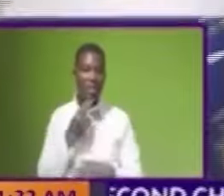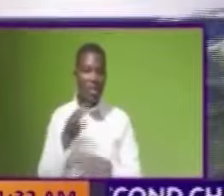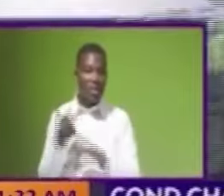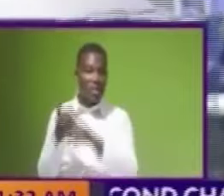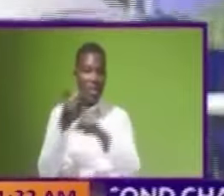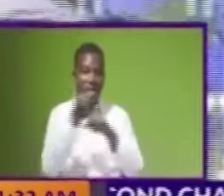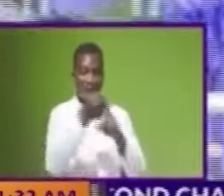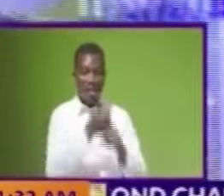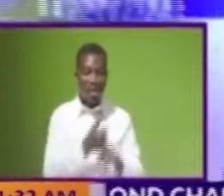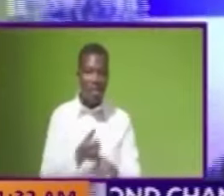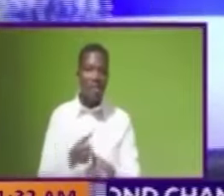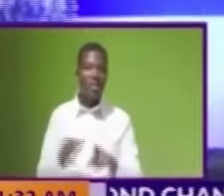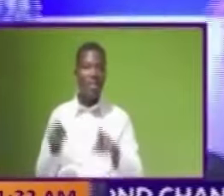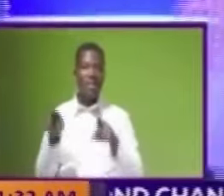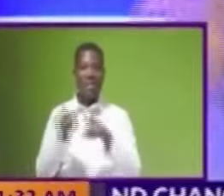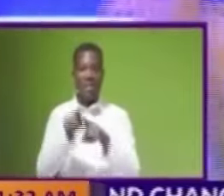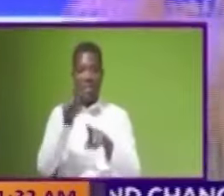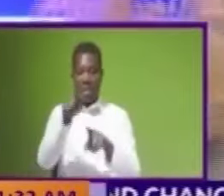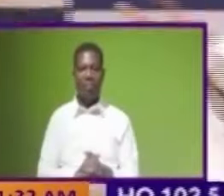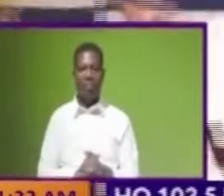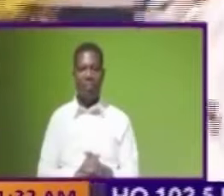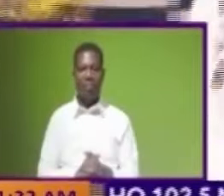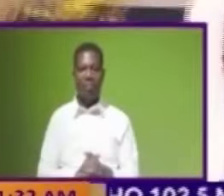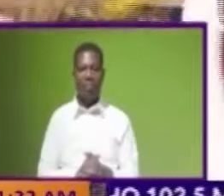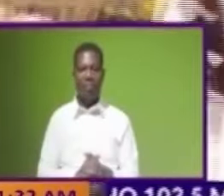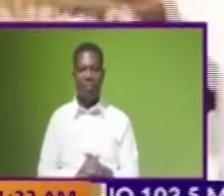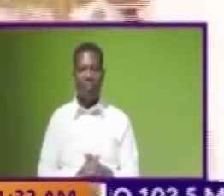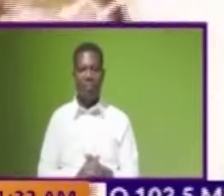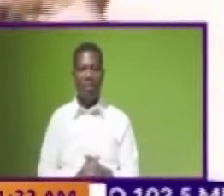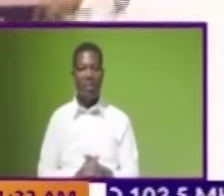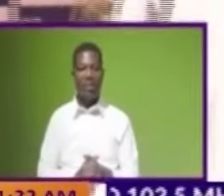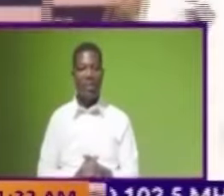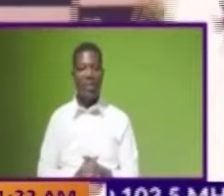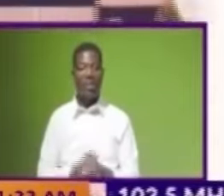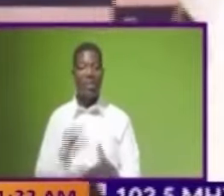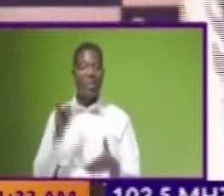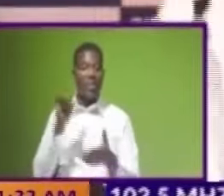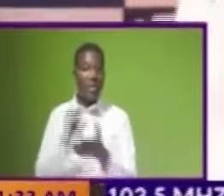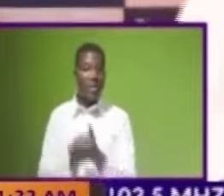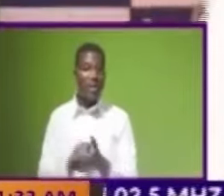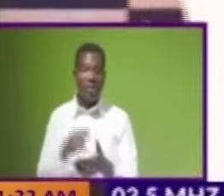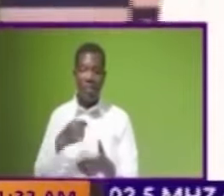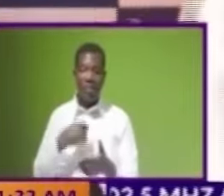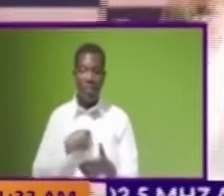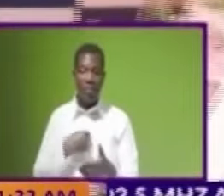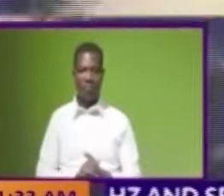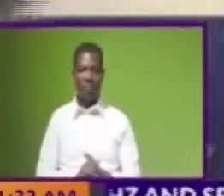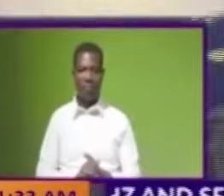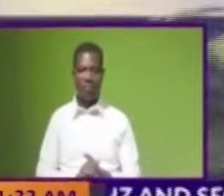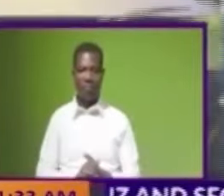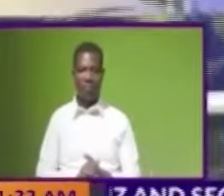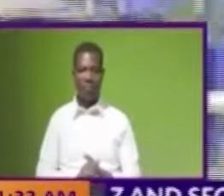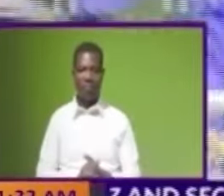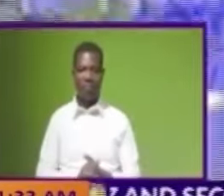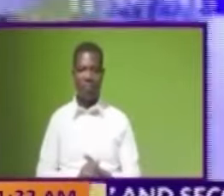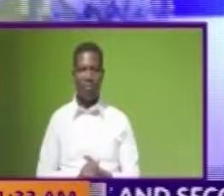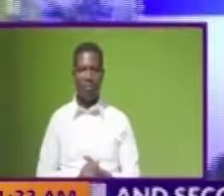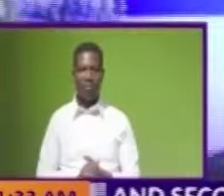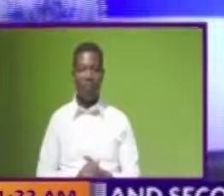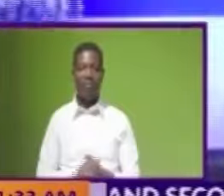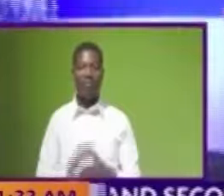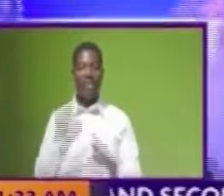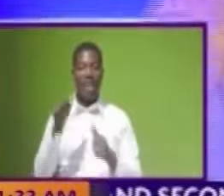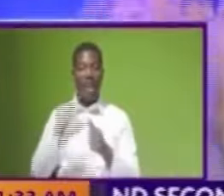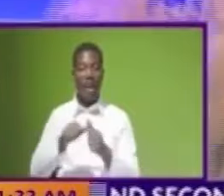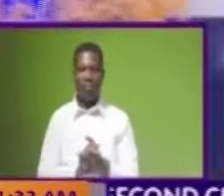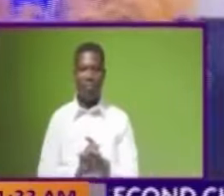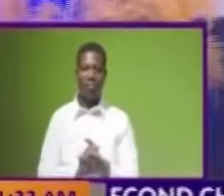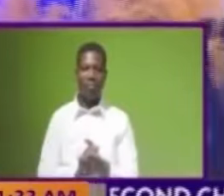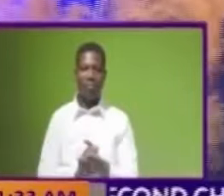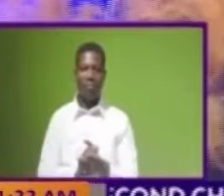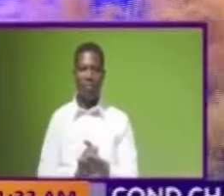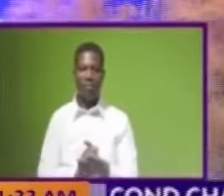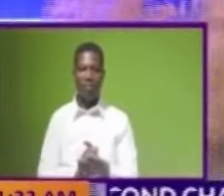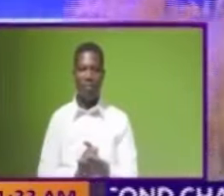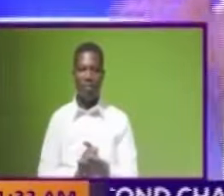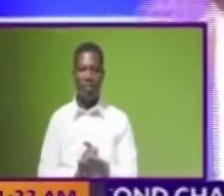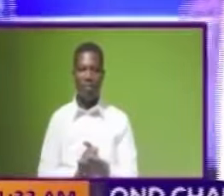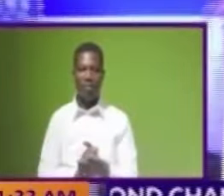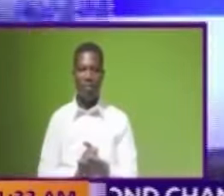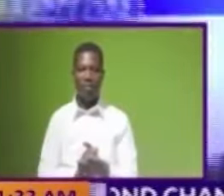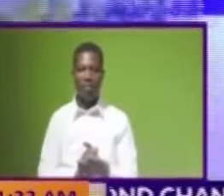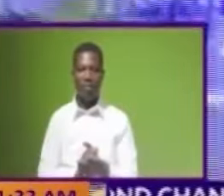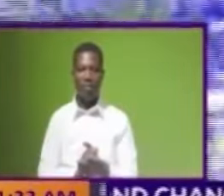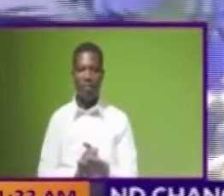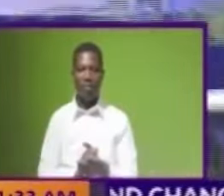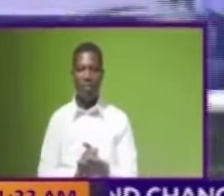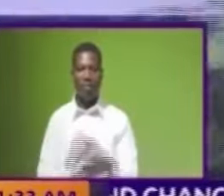ya Philadelphia mamba anontin na mete executives e wa branches nyana anontin na